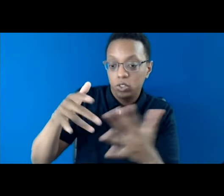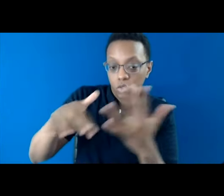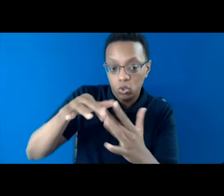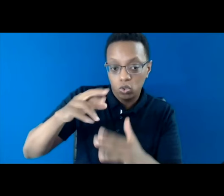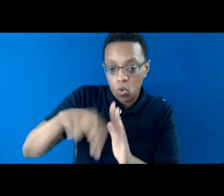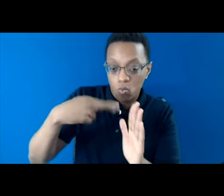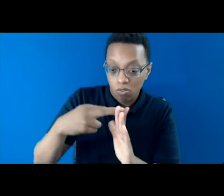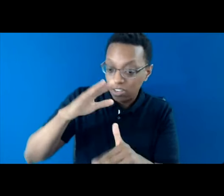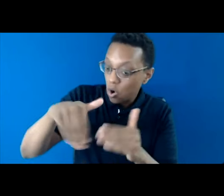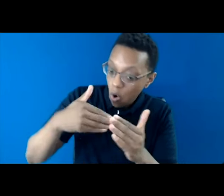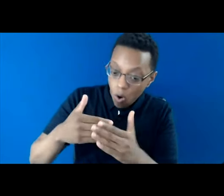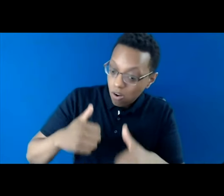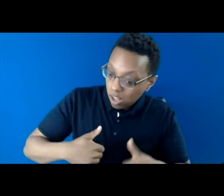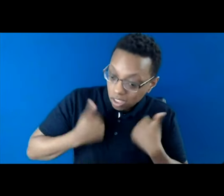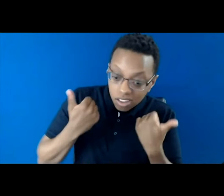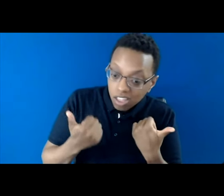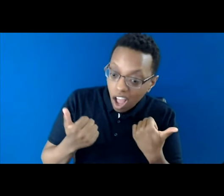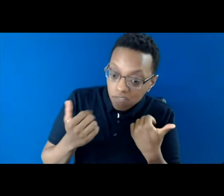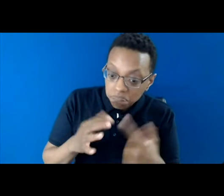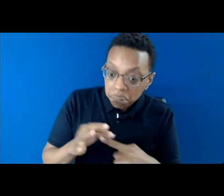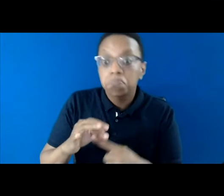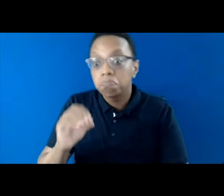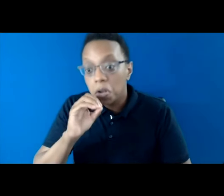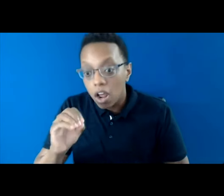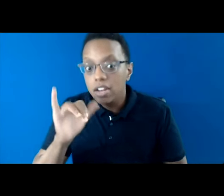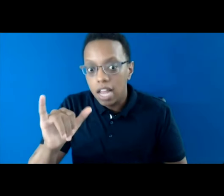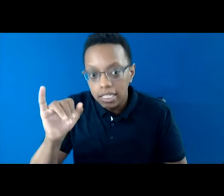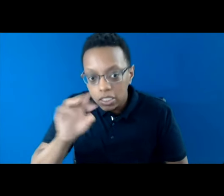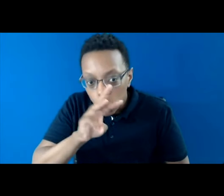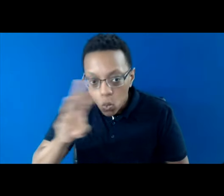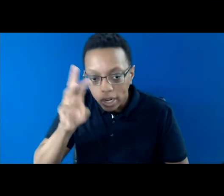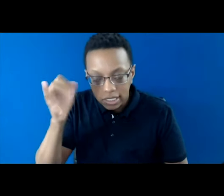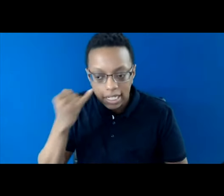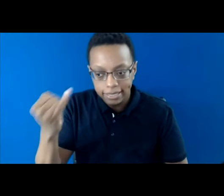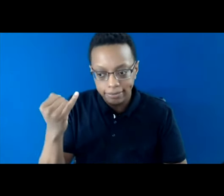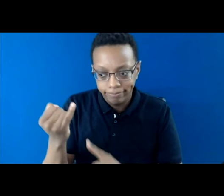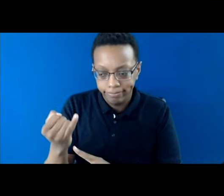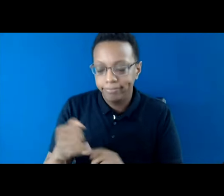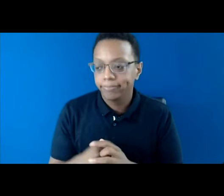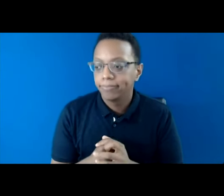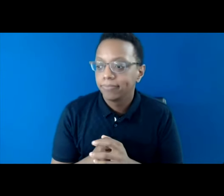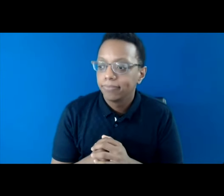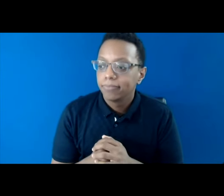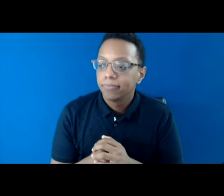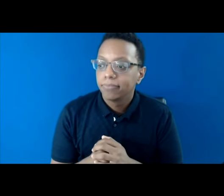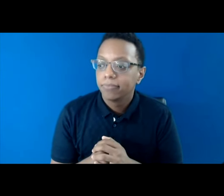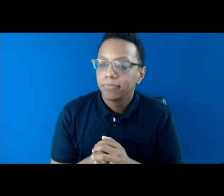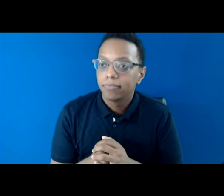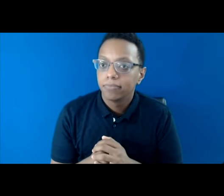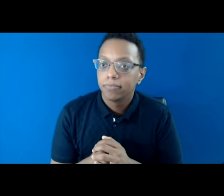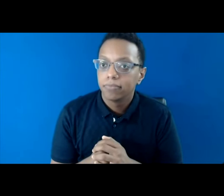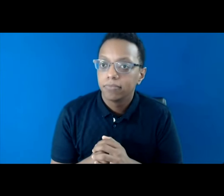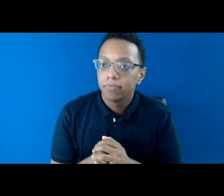entire life with no exceptions, is a very Western idea, as a matter of fact. And so, that